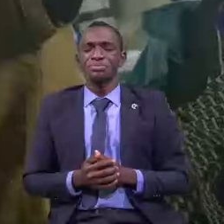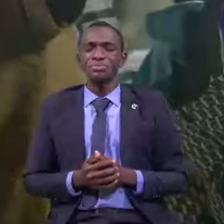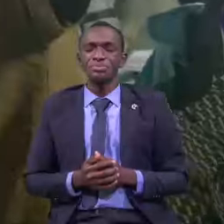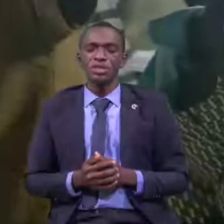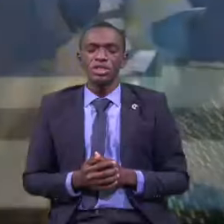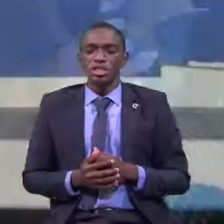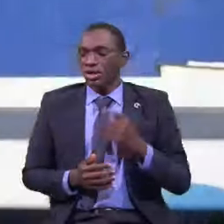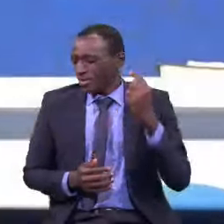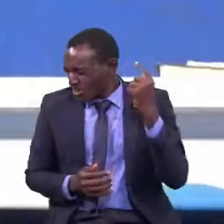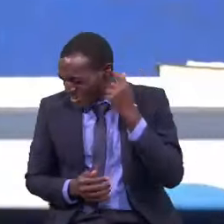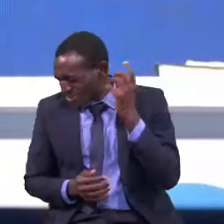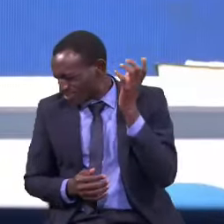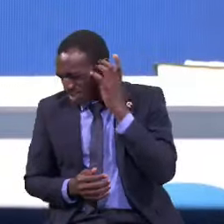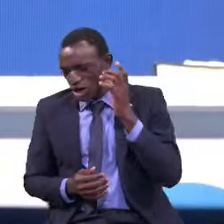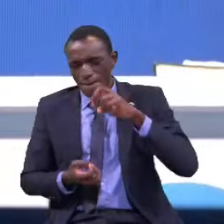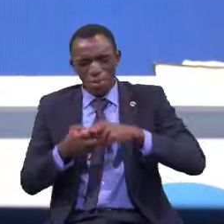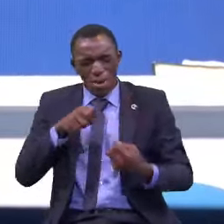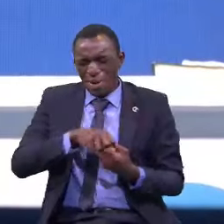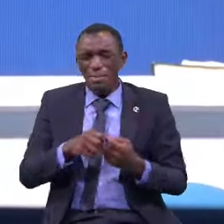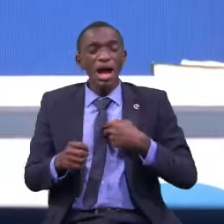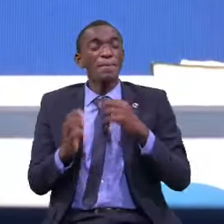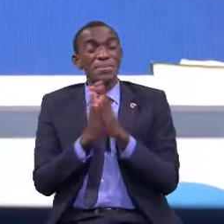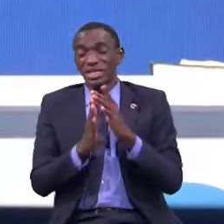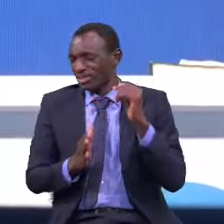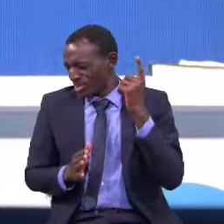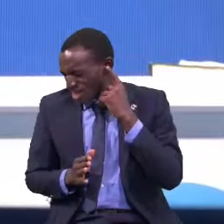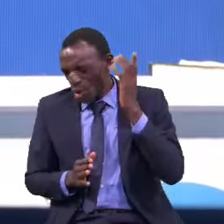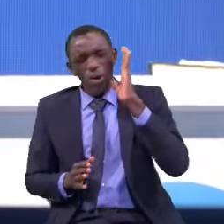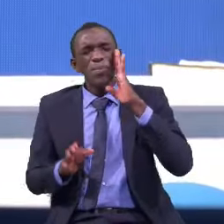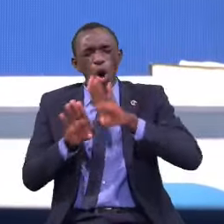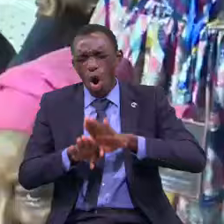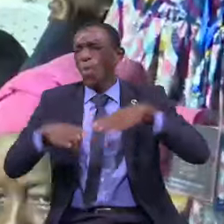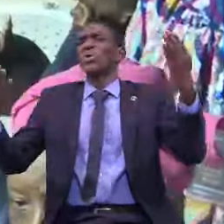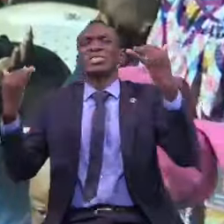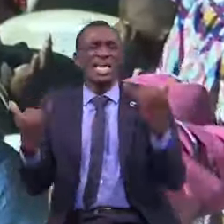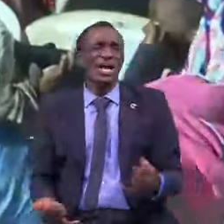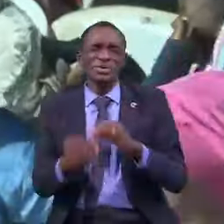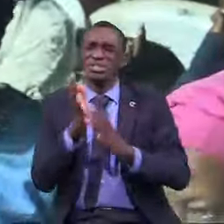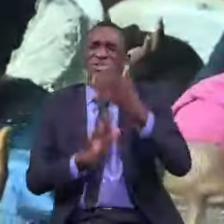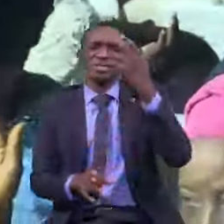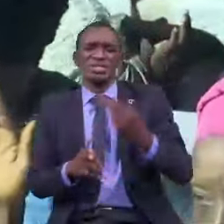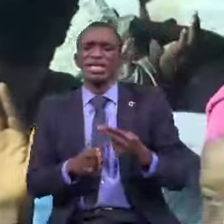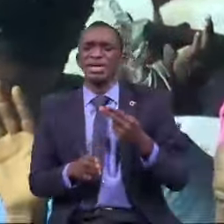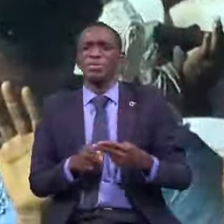Hearing problem, I pray that those ears will be open now in Jesus' name.